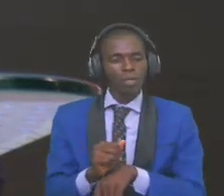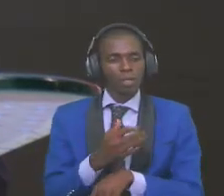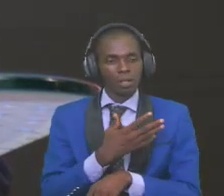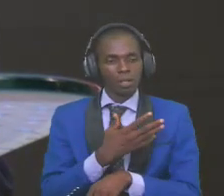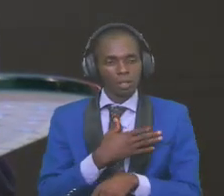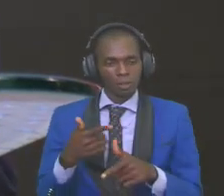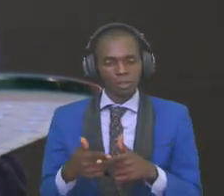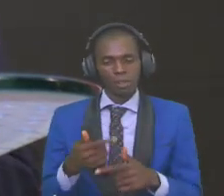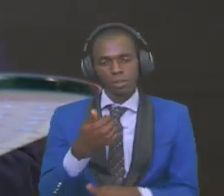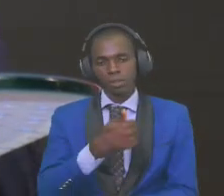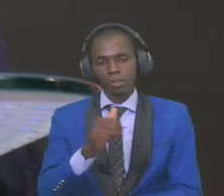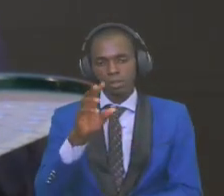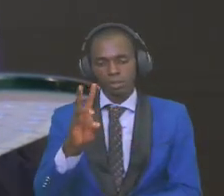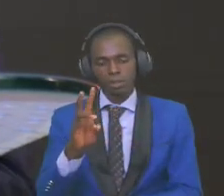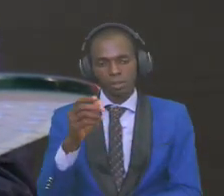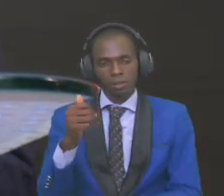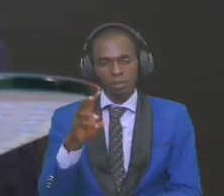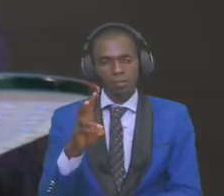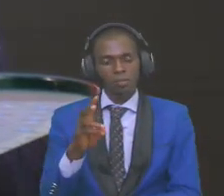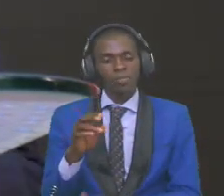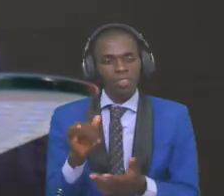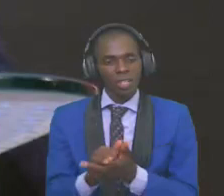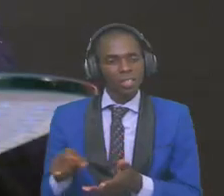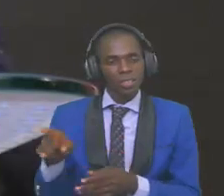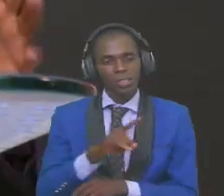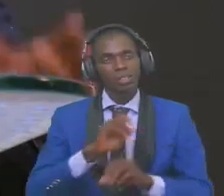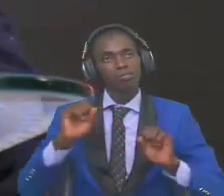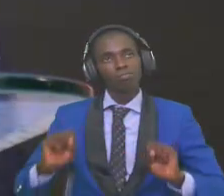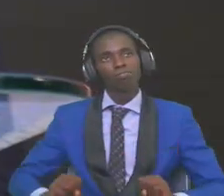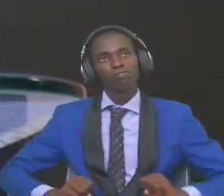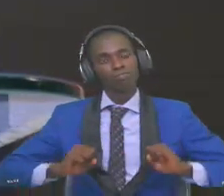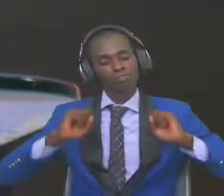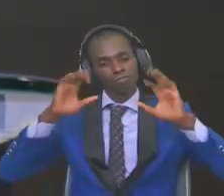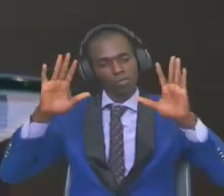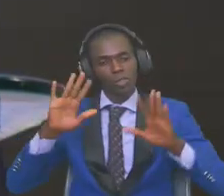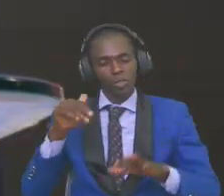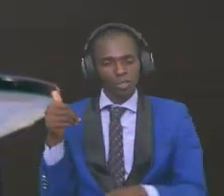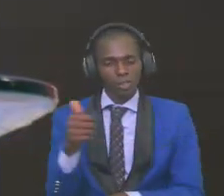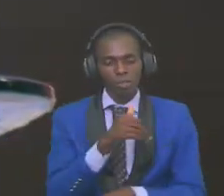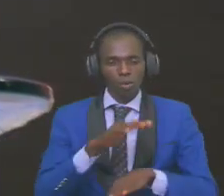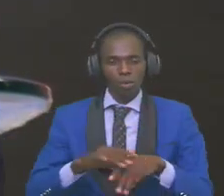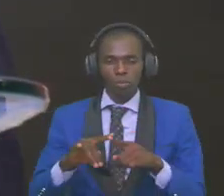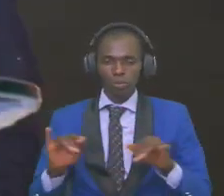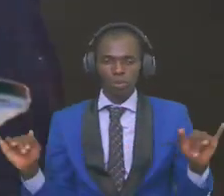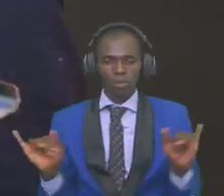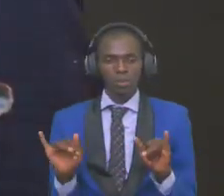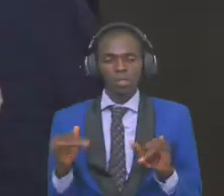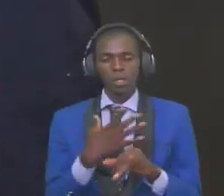then in verse 16, that ye submit yourselves unto such, and